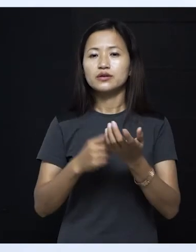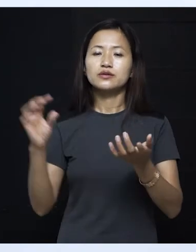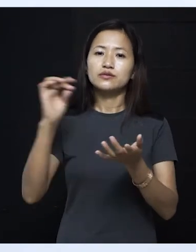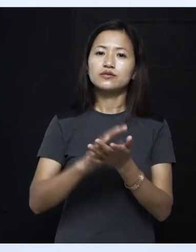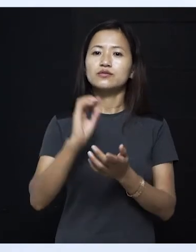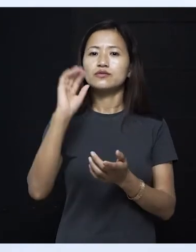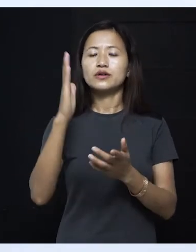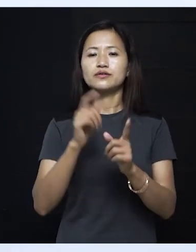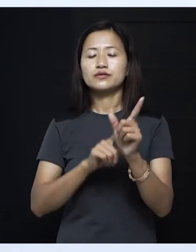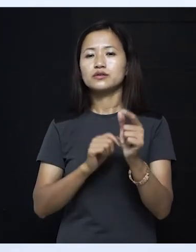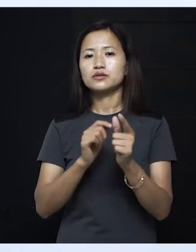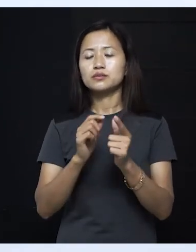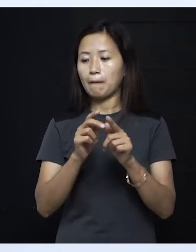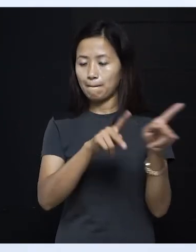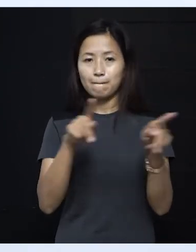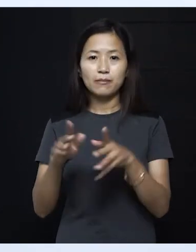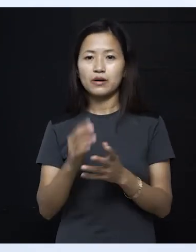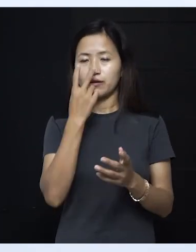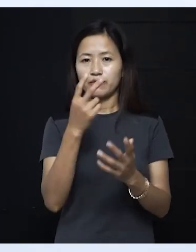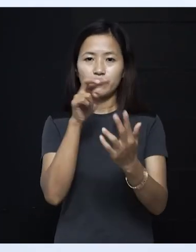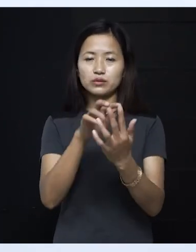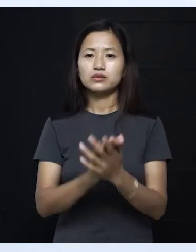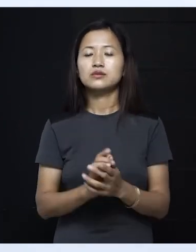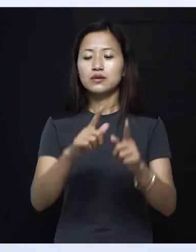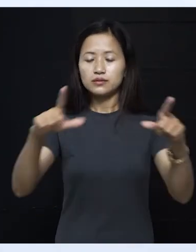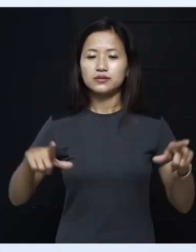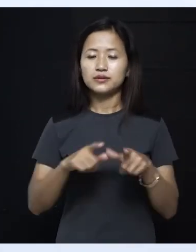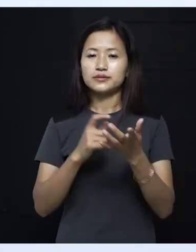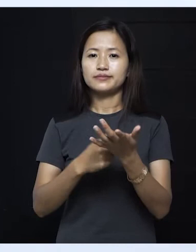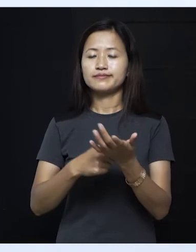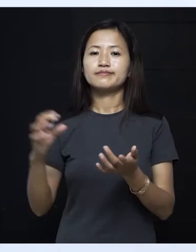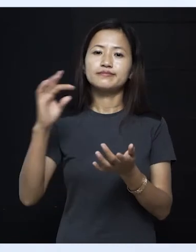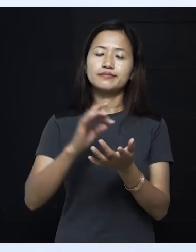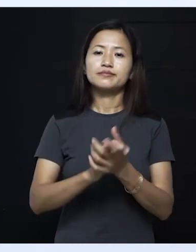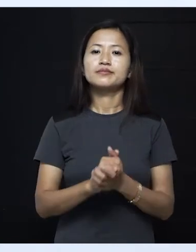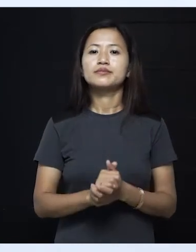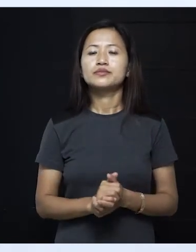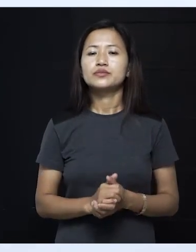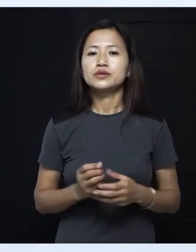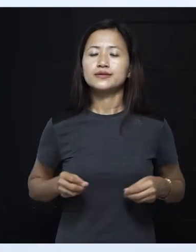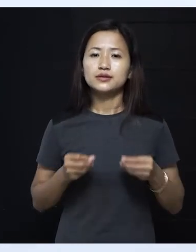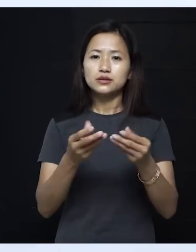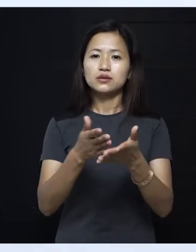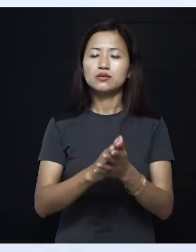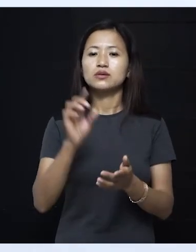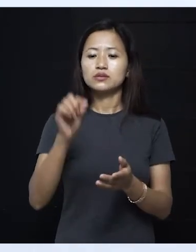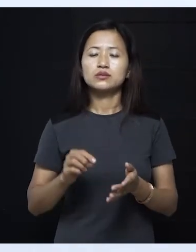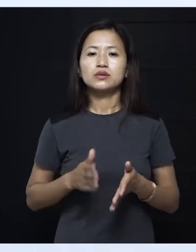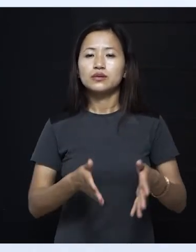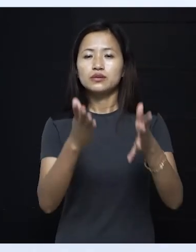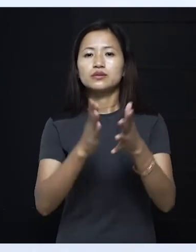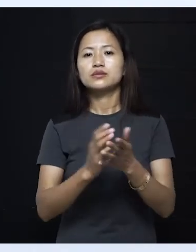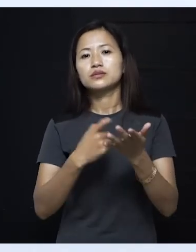5-year plan, the main focus was on land reforms. Then they also decided to abolish, that is, do away